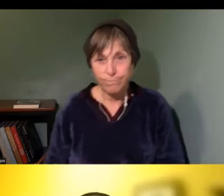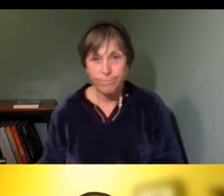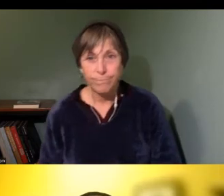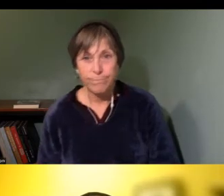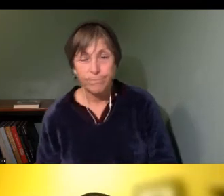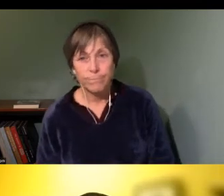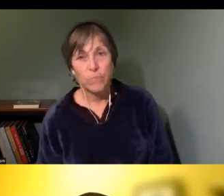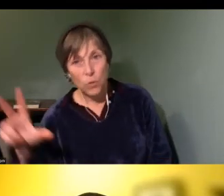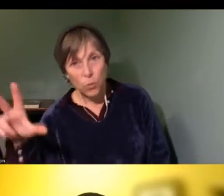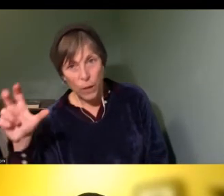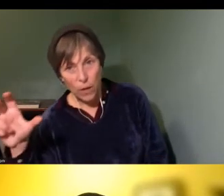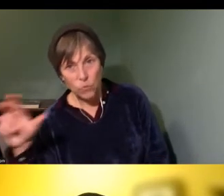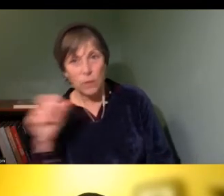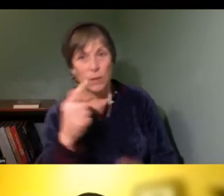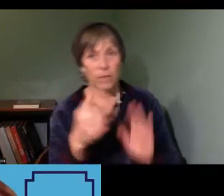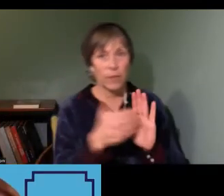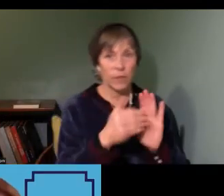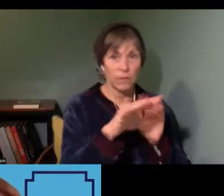thank you